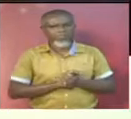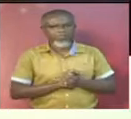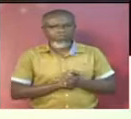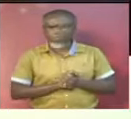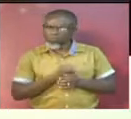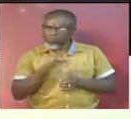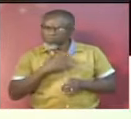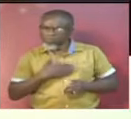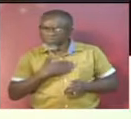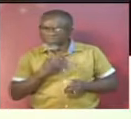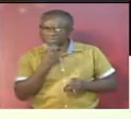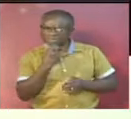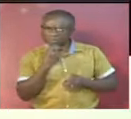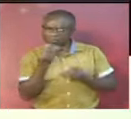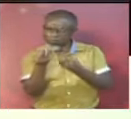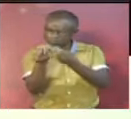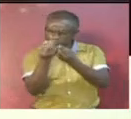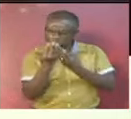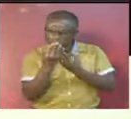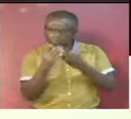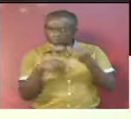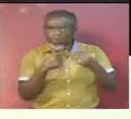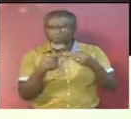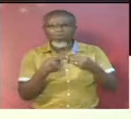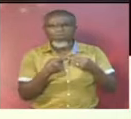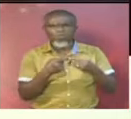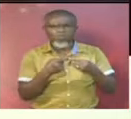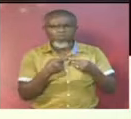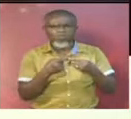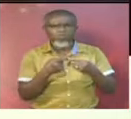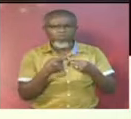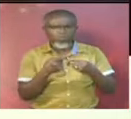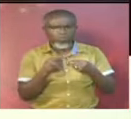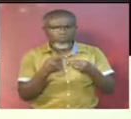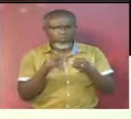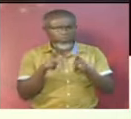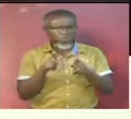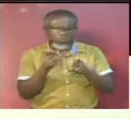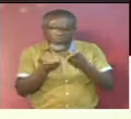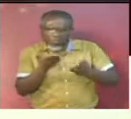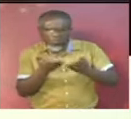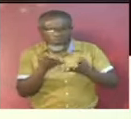update on the regular healthcare system? Are people still seeking treatment